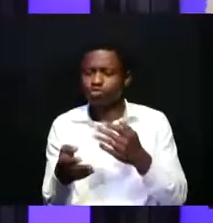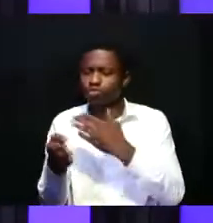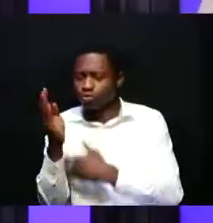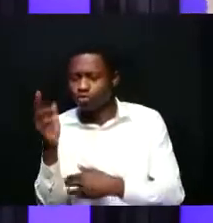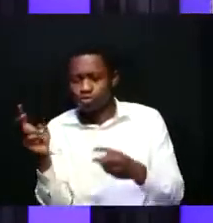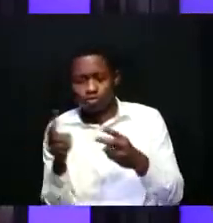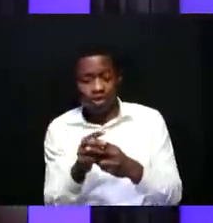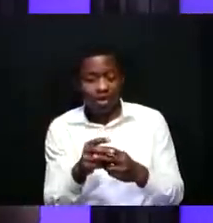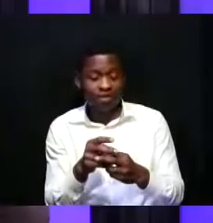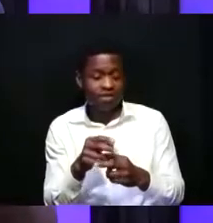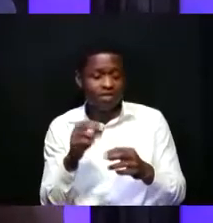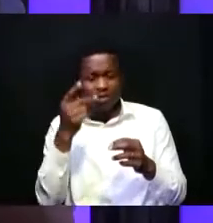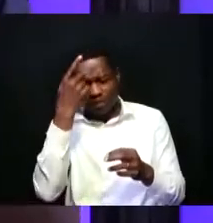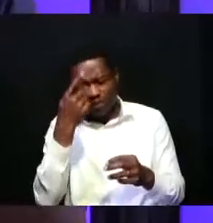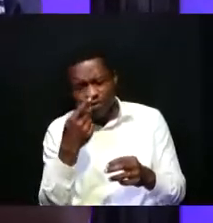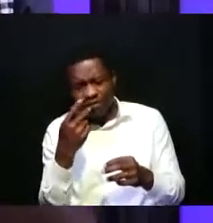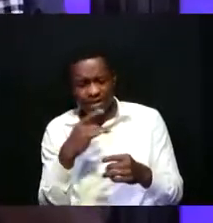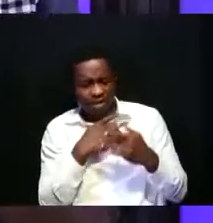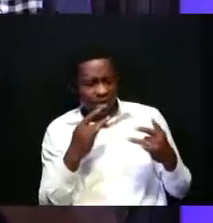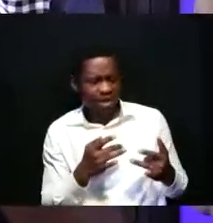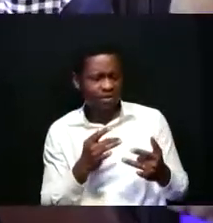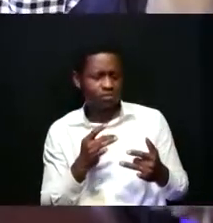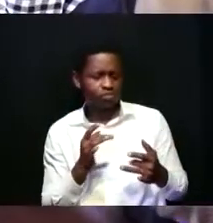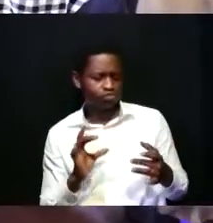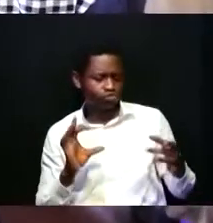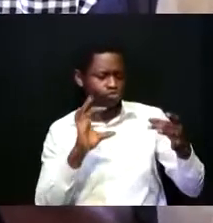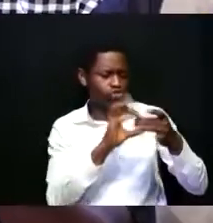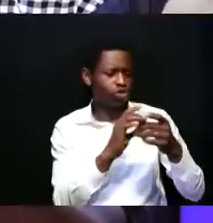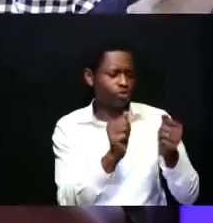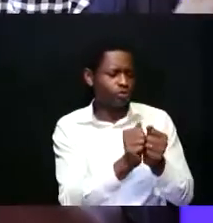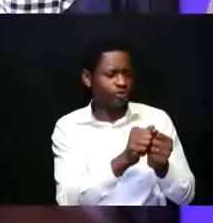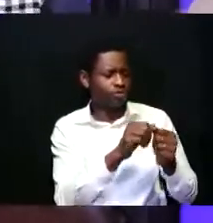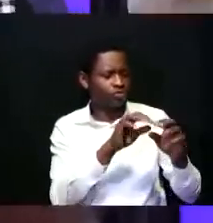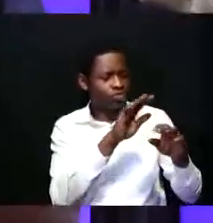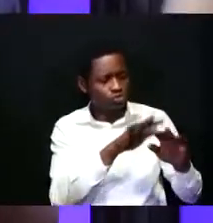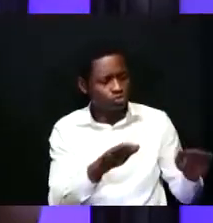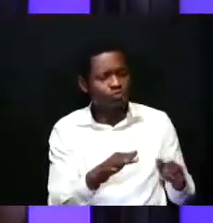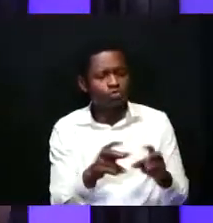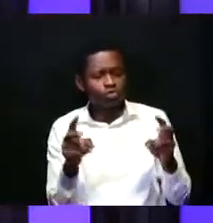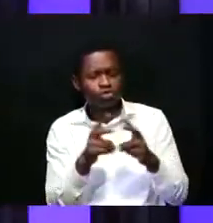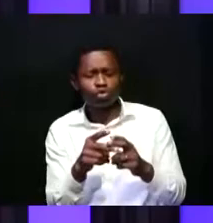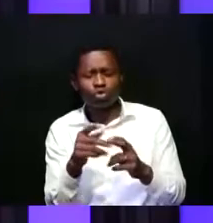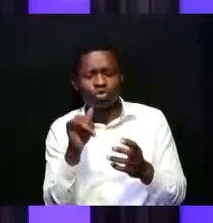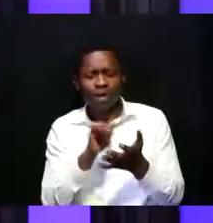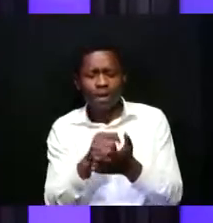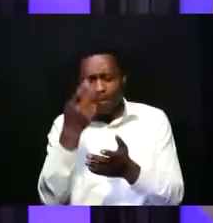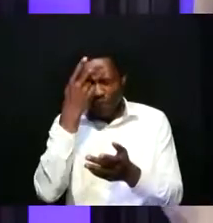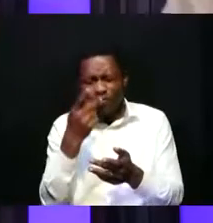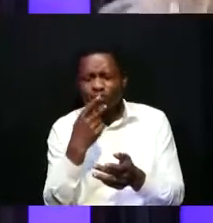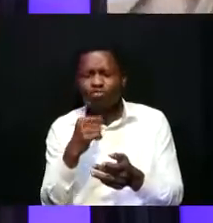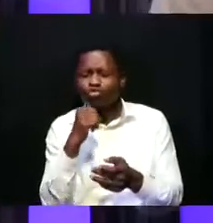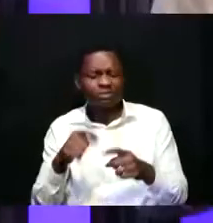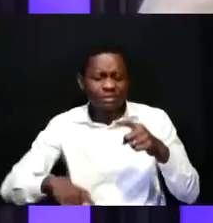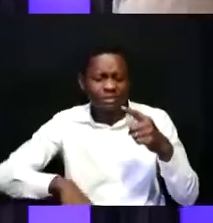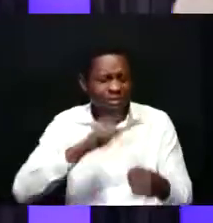children. And no parent will suck their children from their homes. No matter how difficult